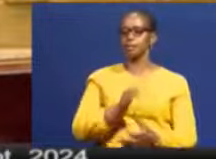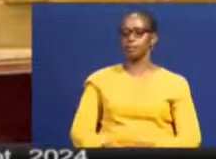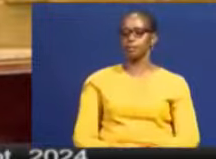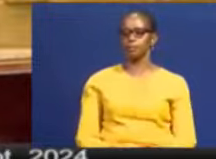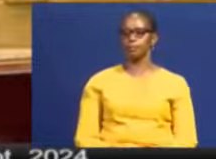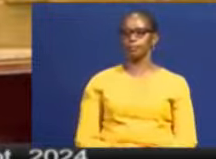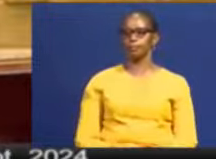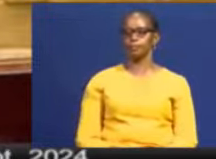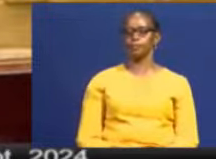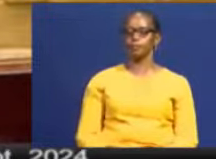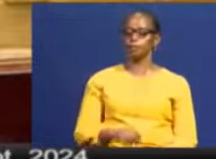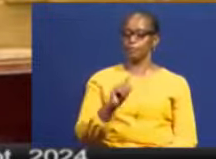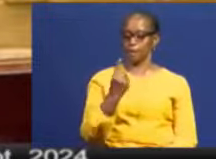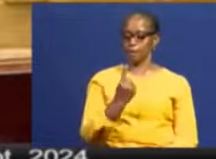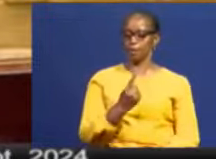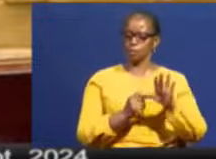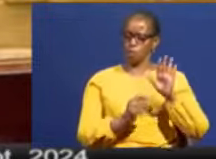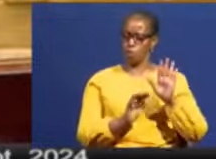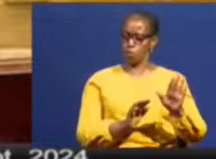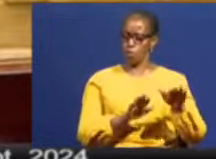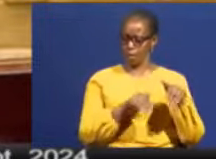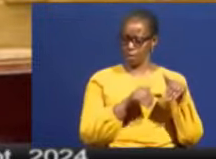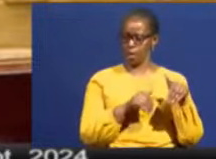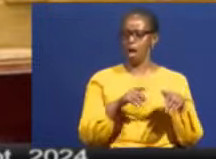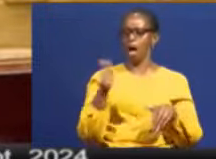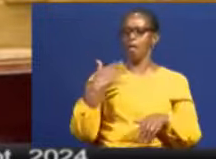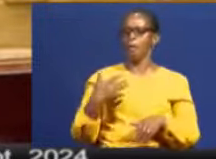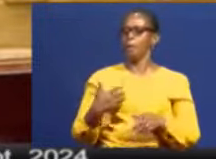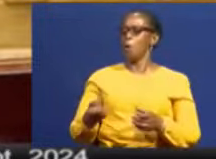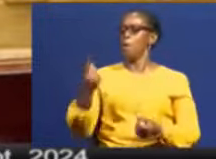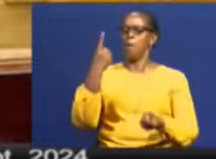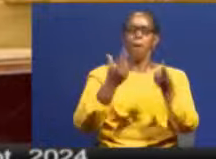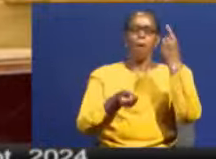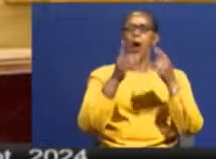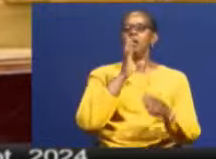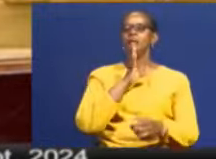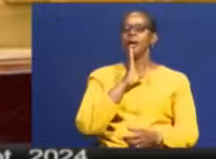to others. You'll speak last. Naisula.